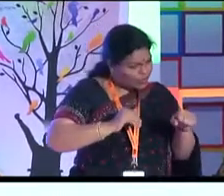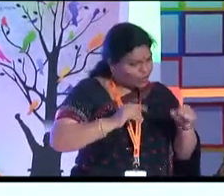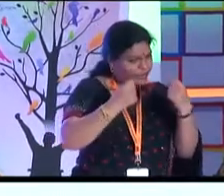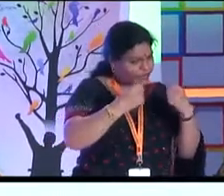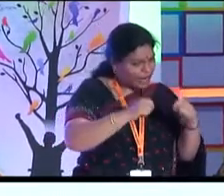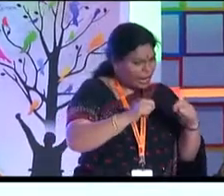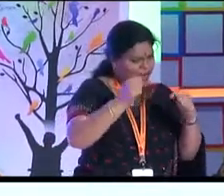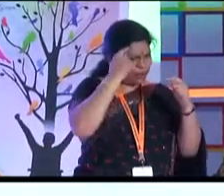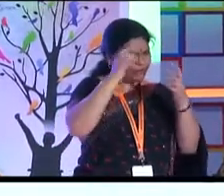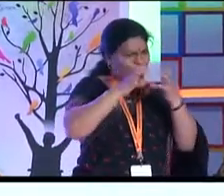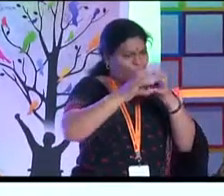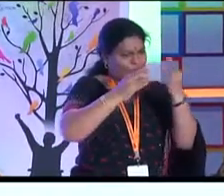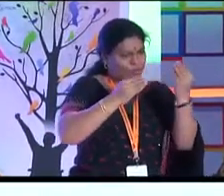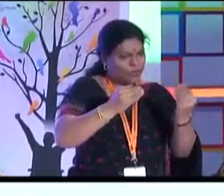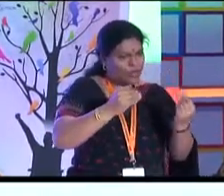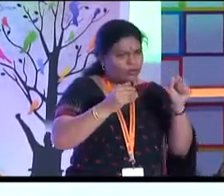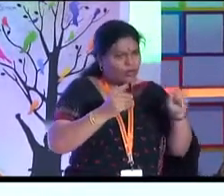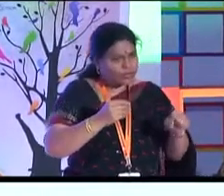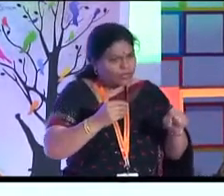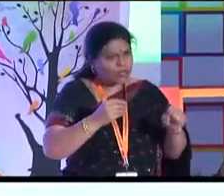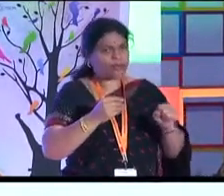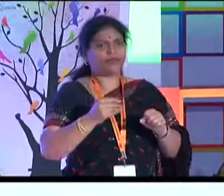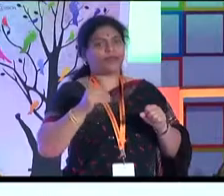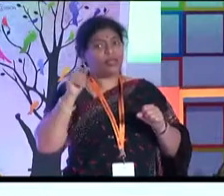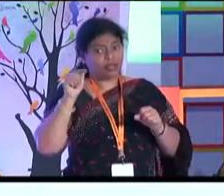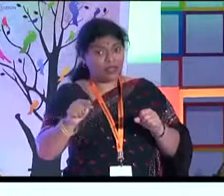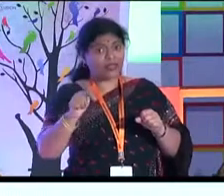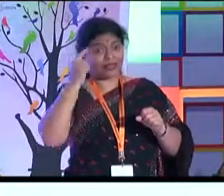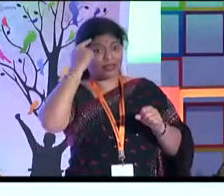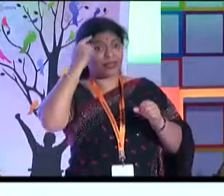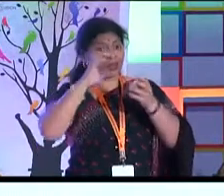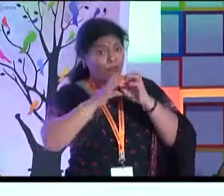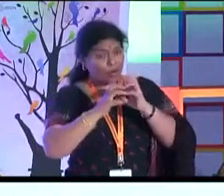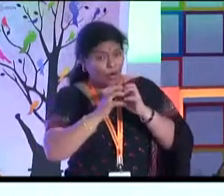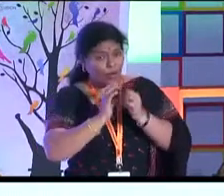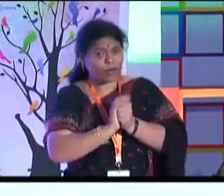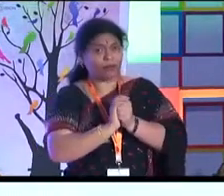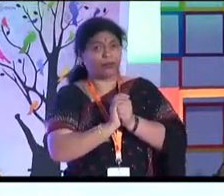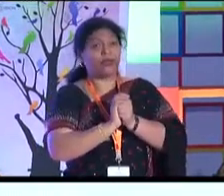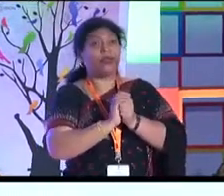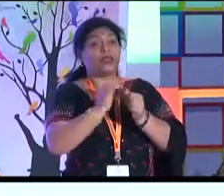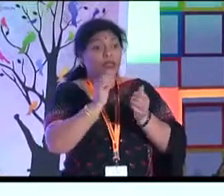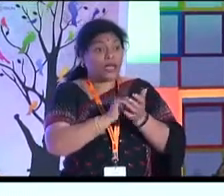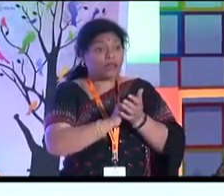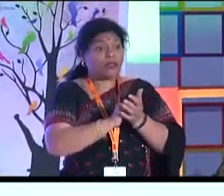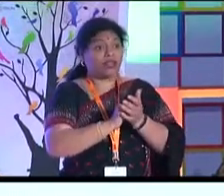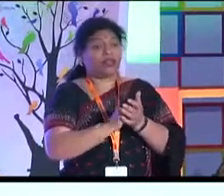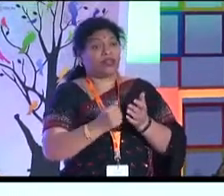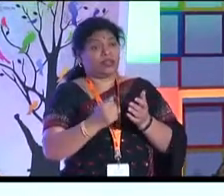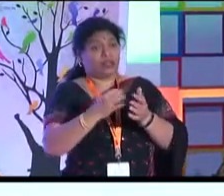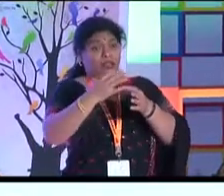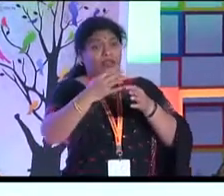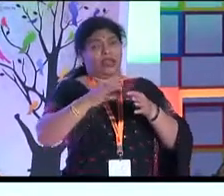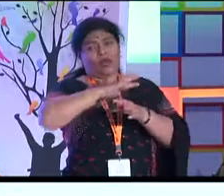neurodegenerative diseases? Now, this is a disease that will affect